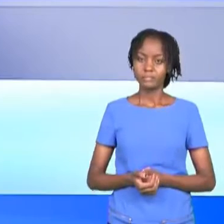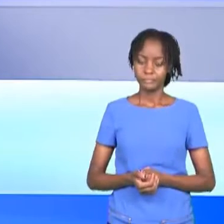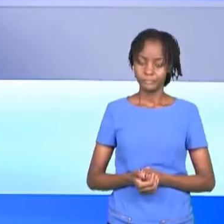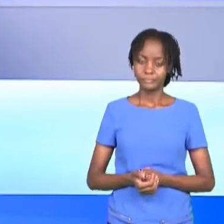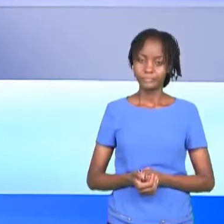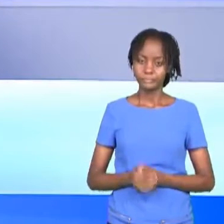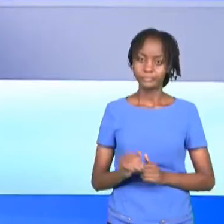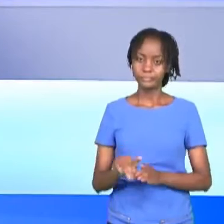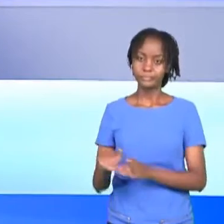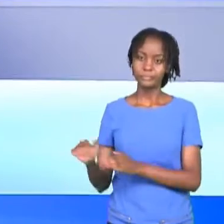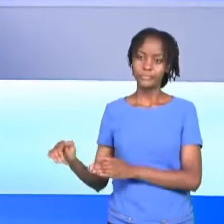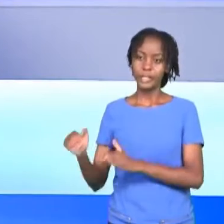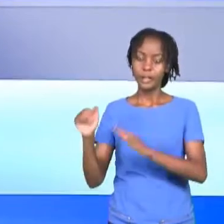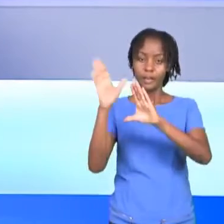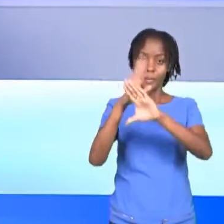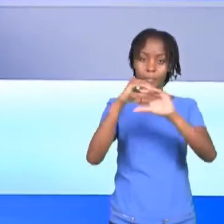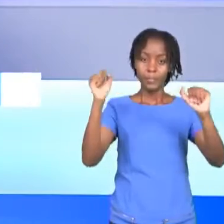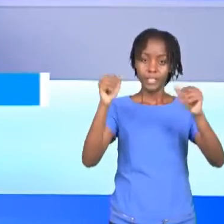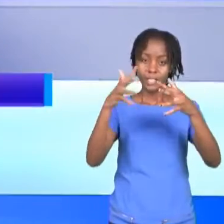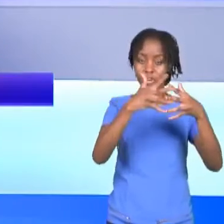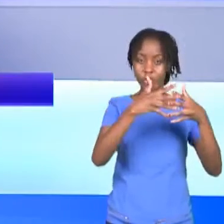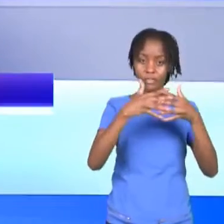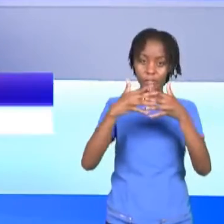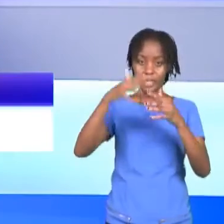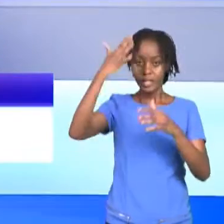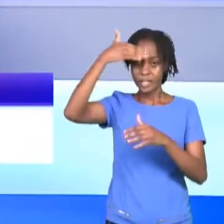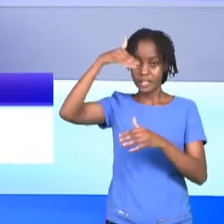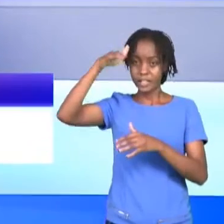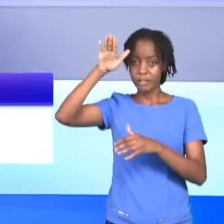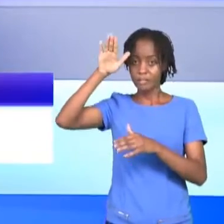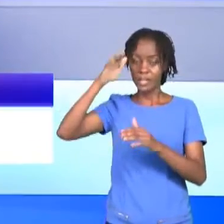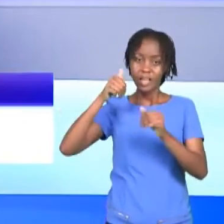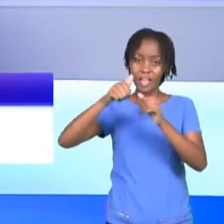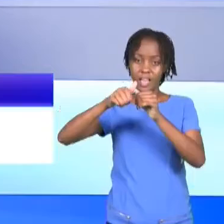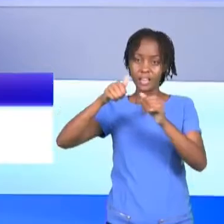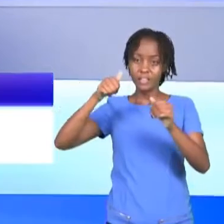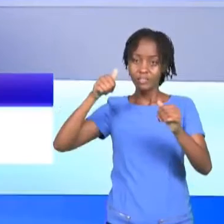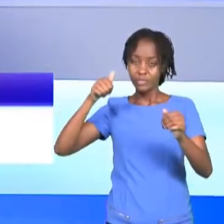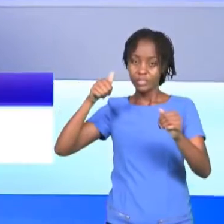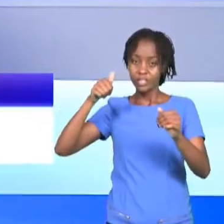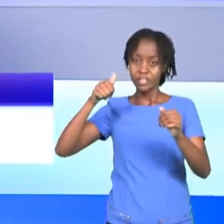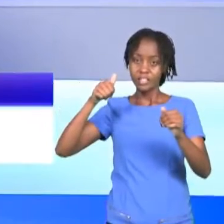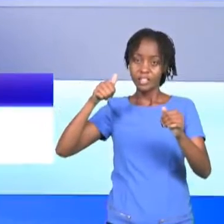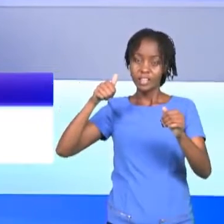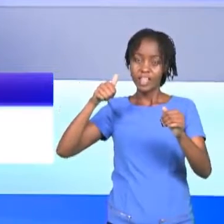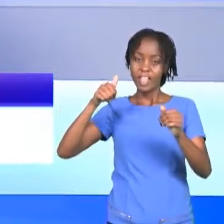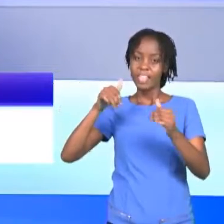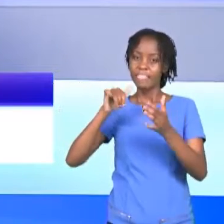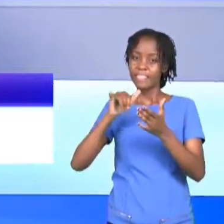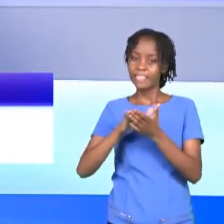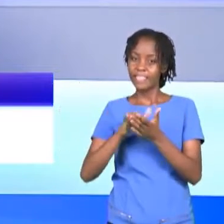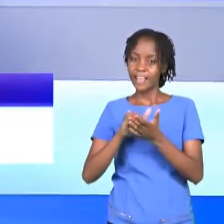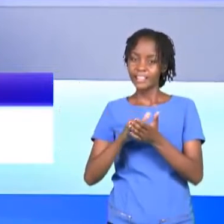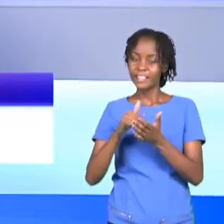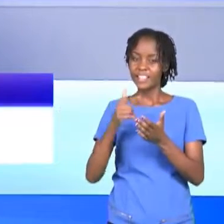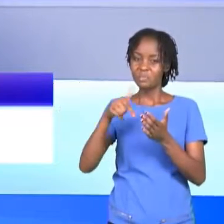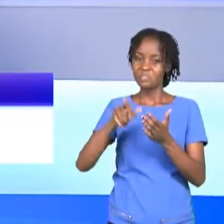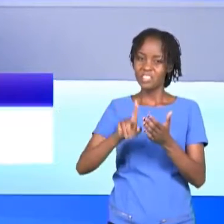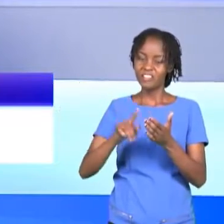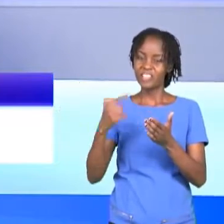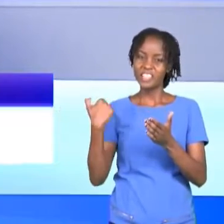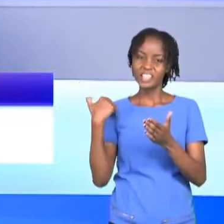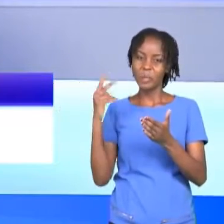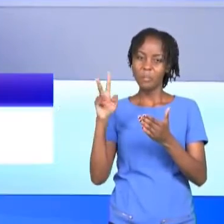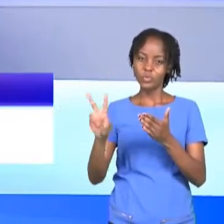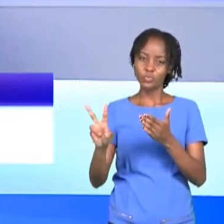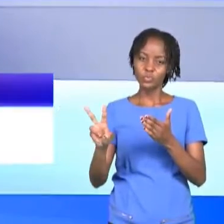Now, President Donald Trump of United States has refuted polls that show he's trailing behind former U.S. Vice President Joe